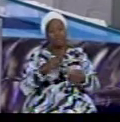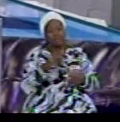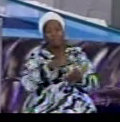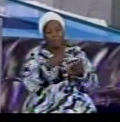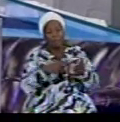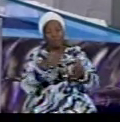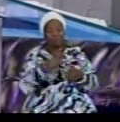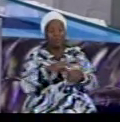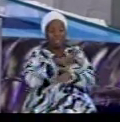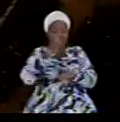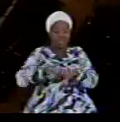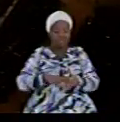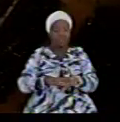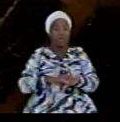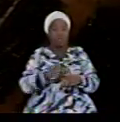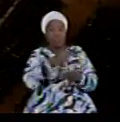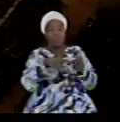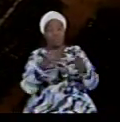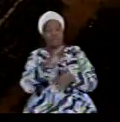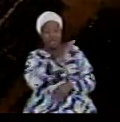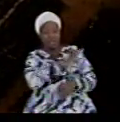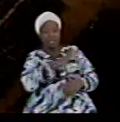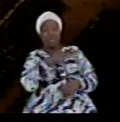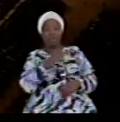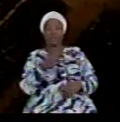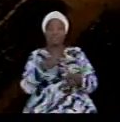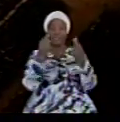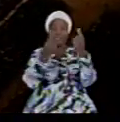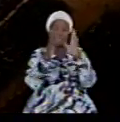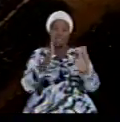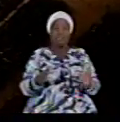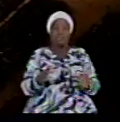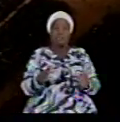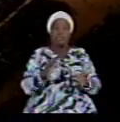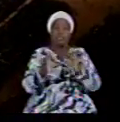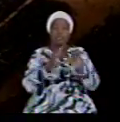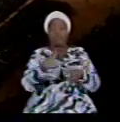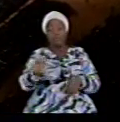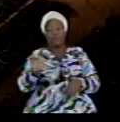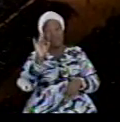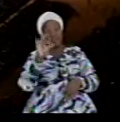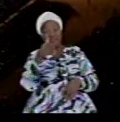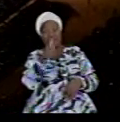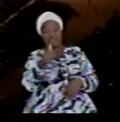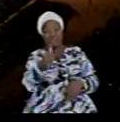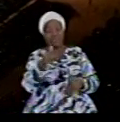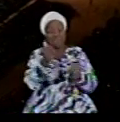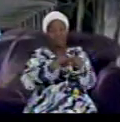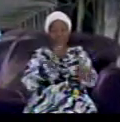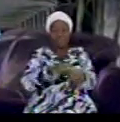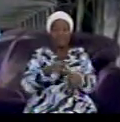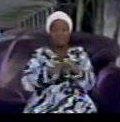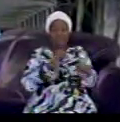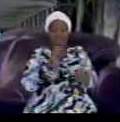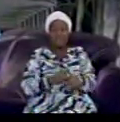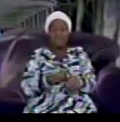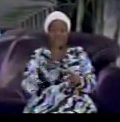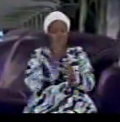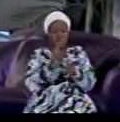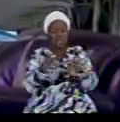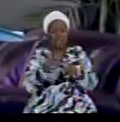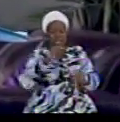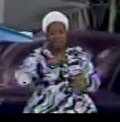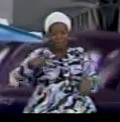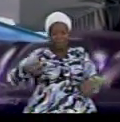nature, and part of the character of a sinner. If you find yourself every time like